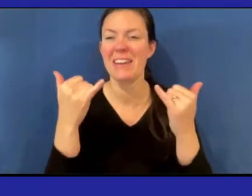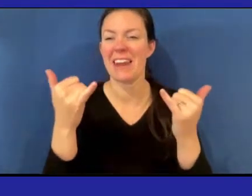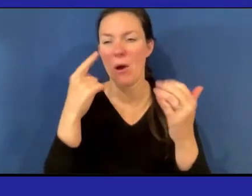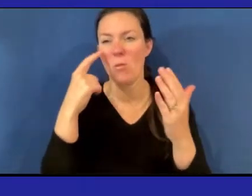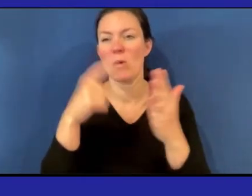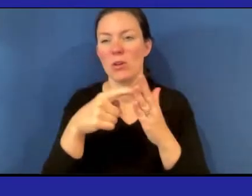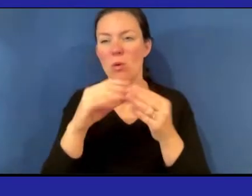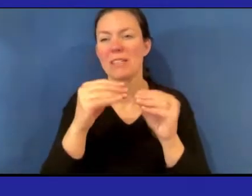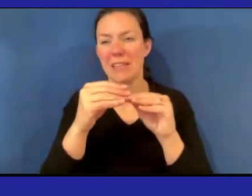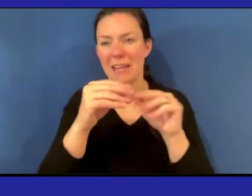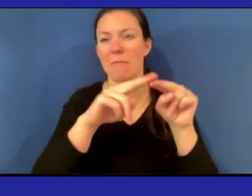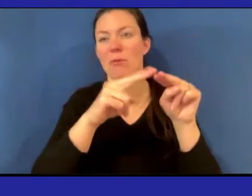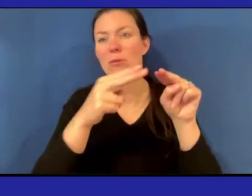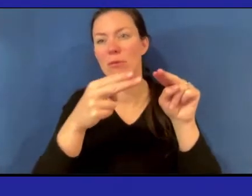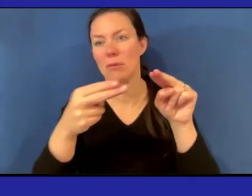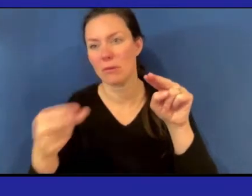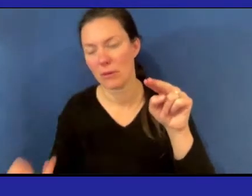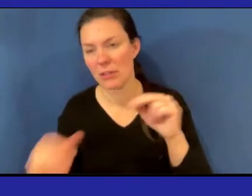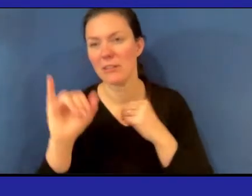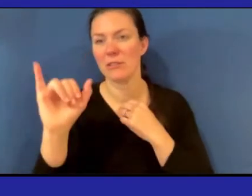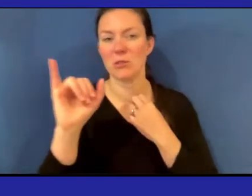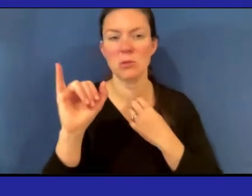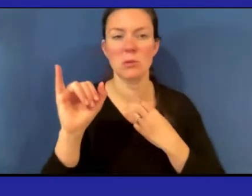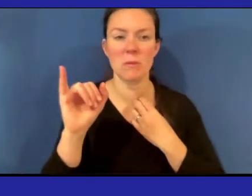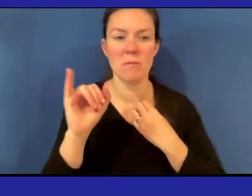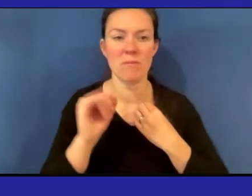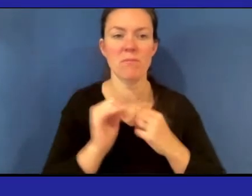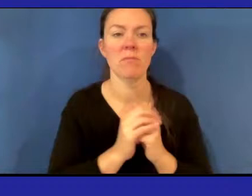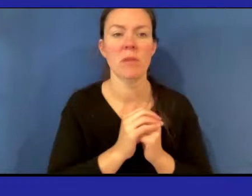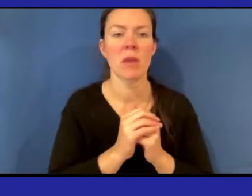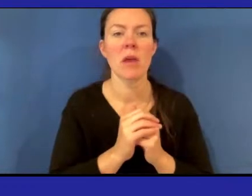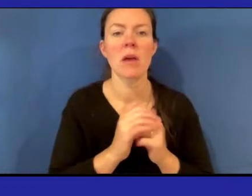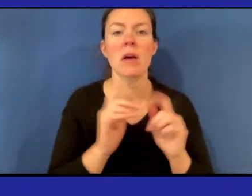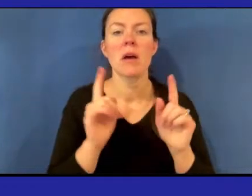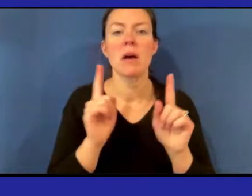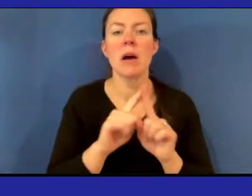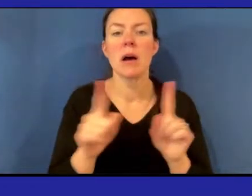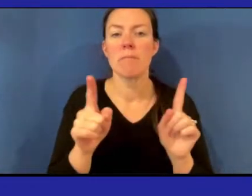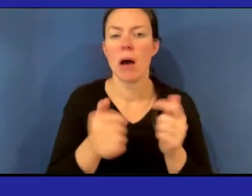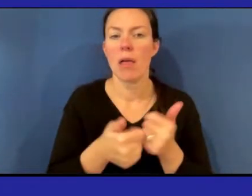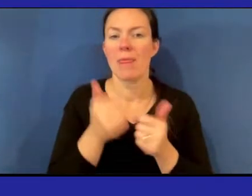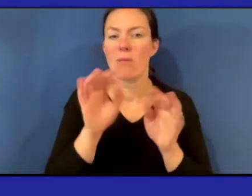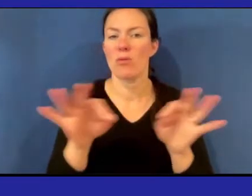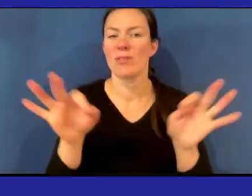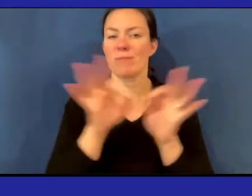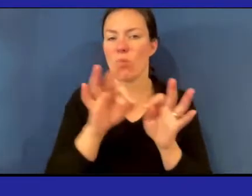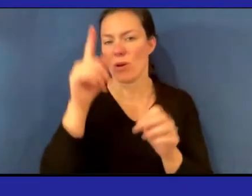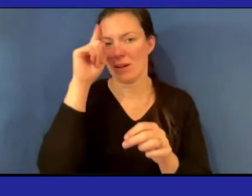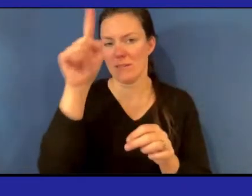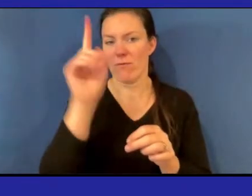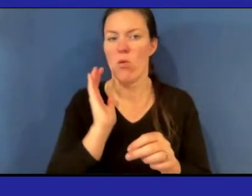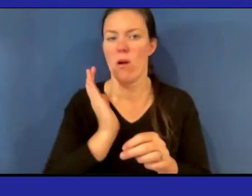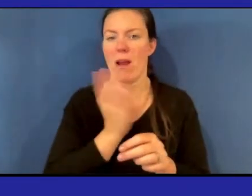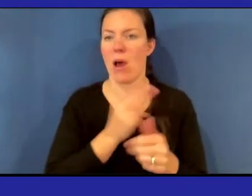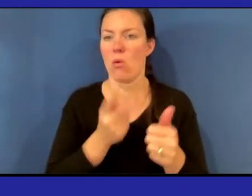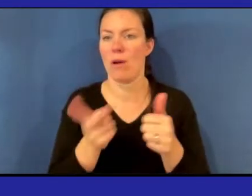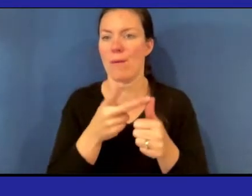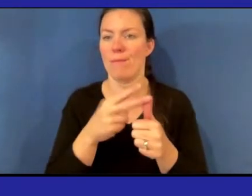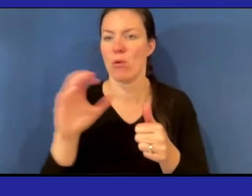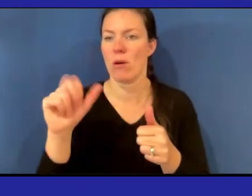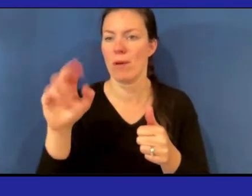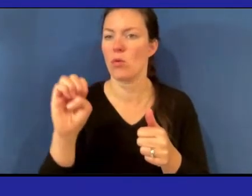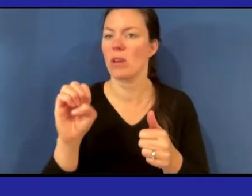that we really care about are those who are impaneled to our primary care, right? These are our patients that we